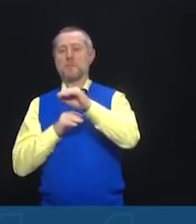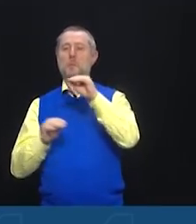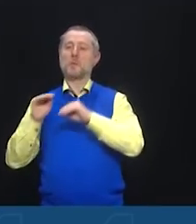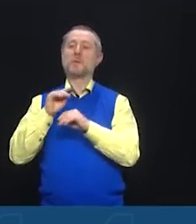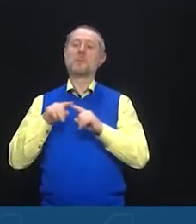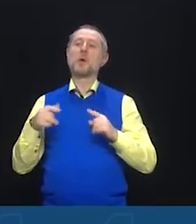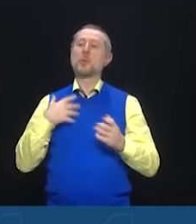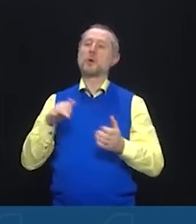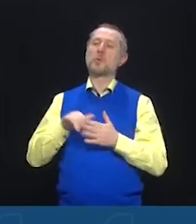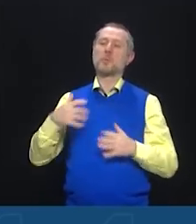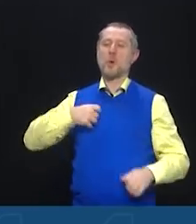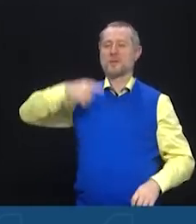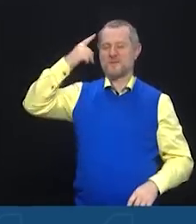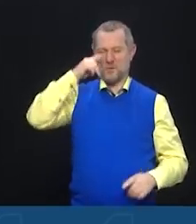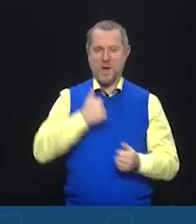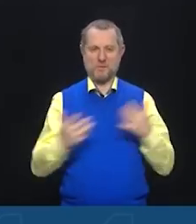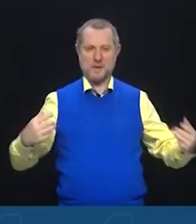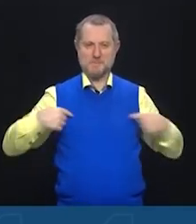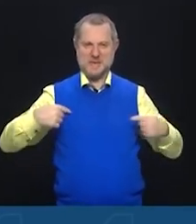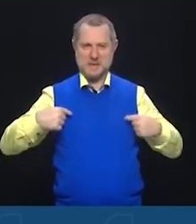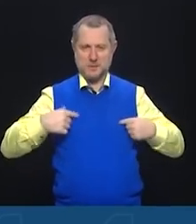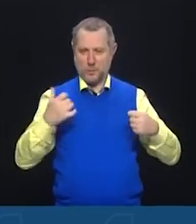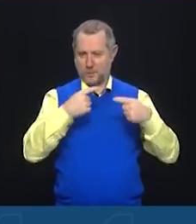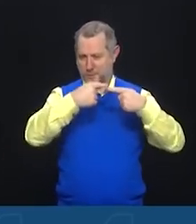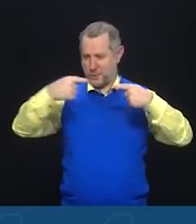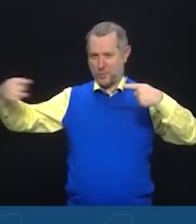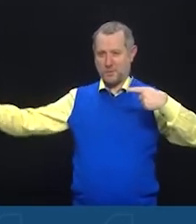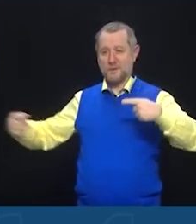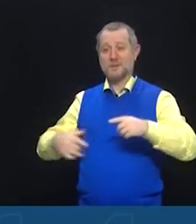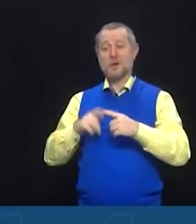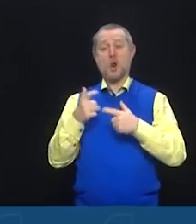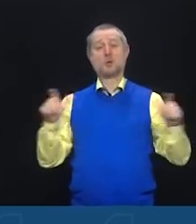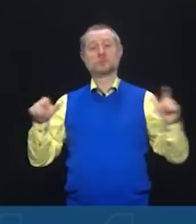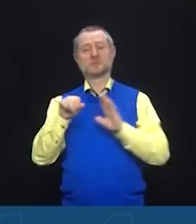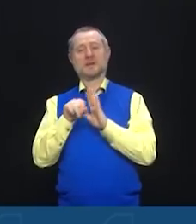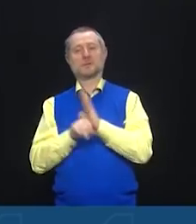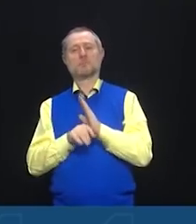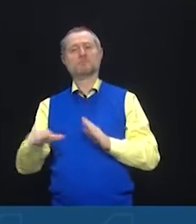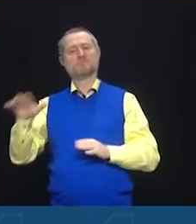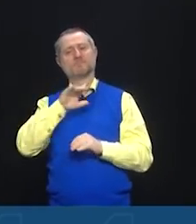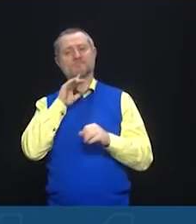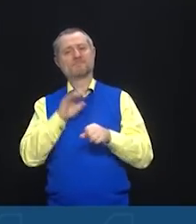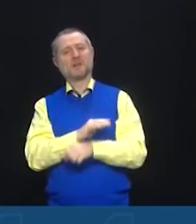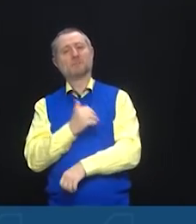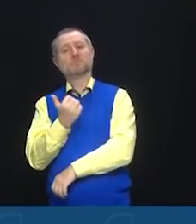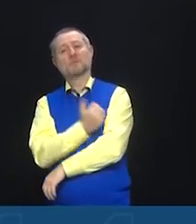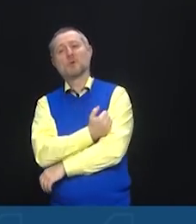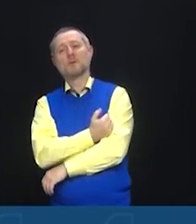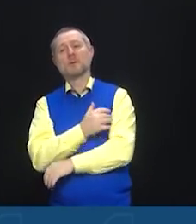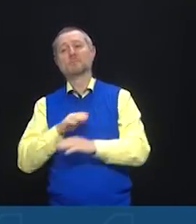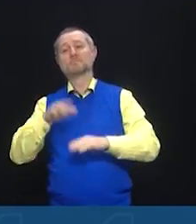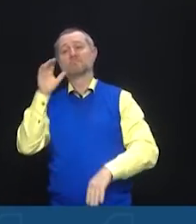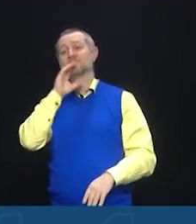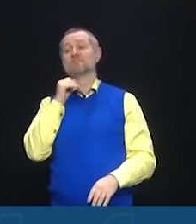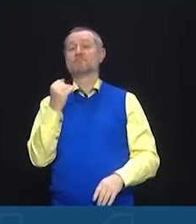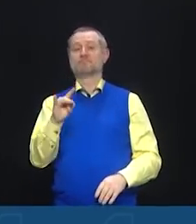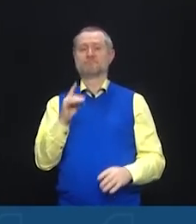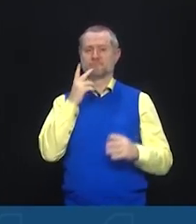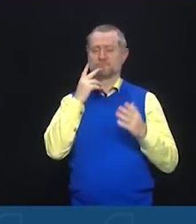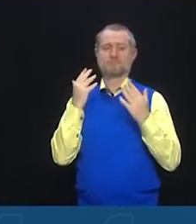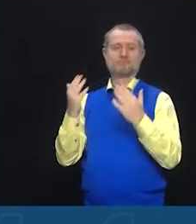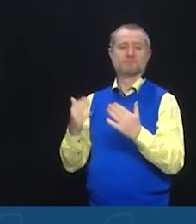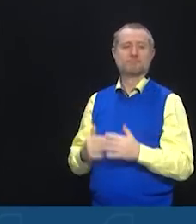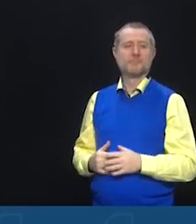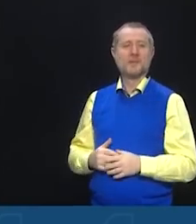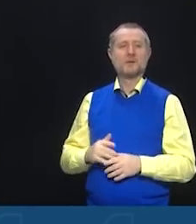do. And also among the large states, the fully vaccinated total adult population right here. We also now,